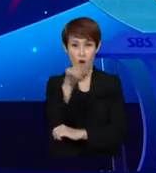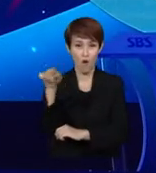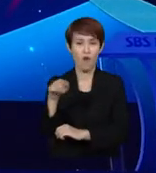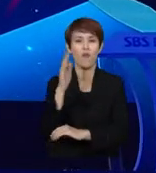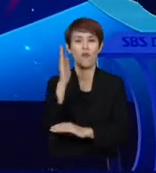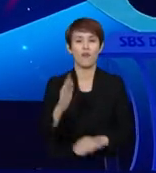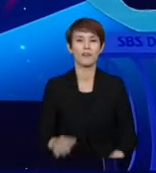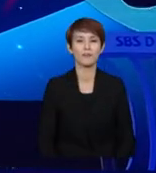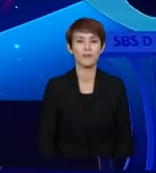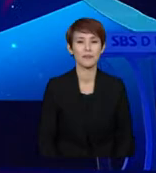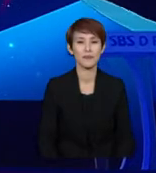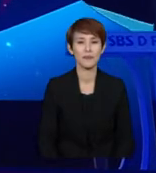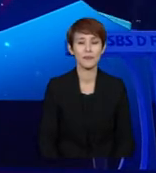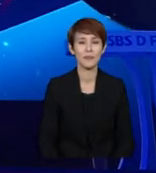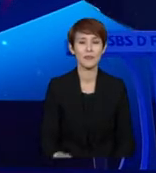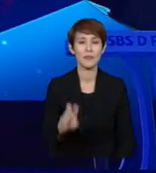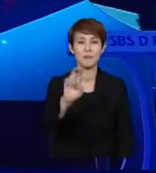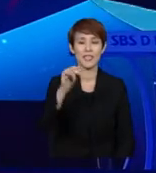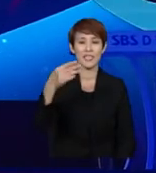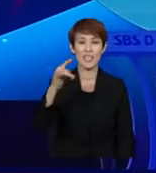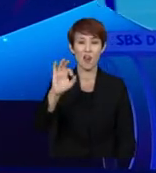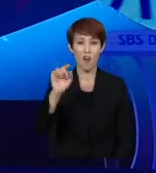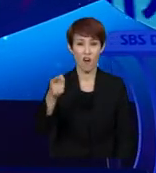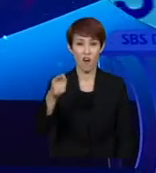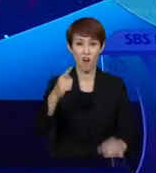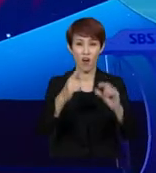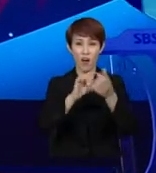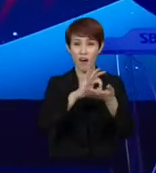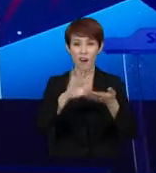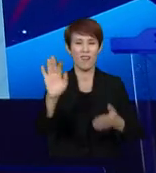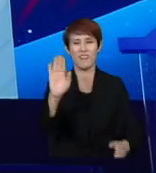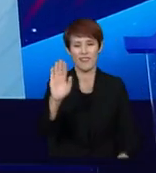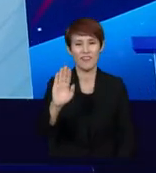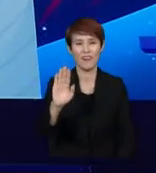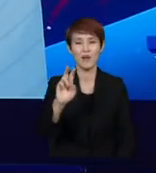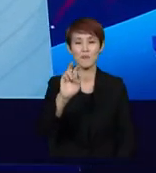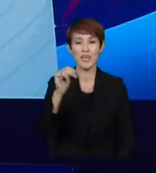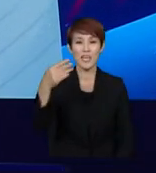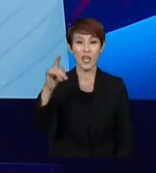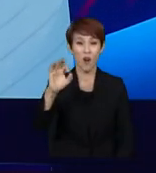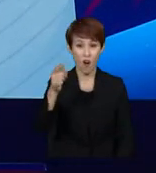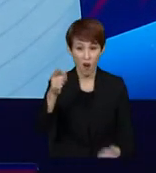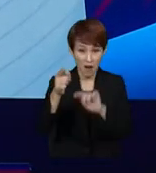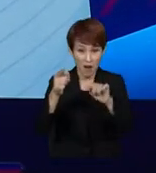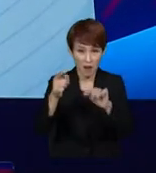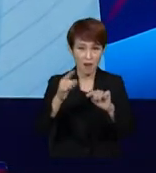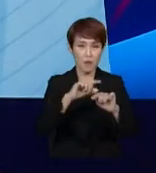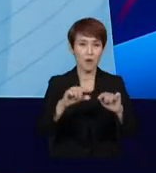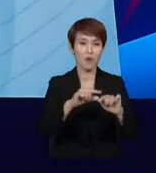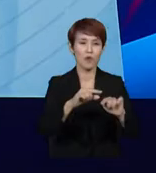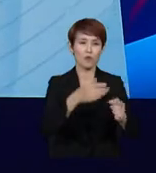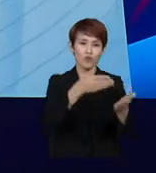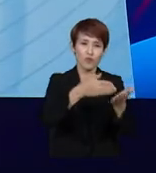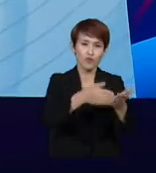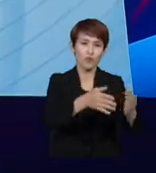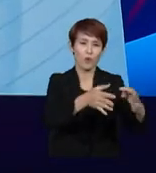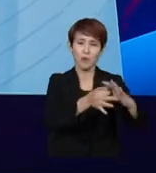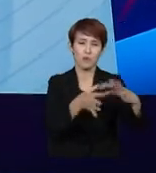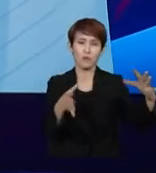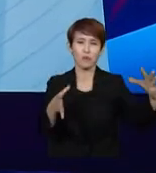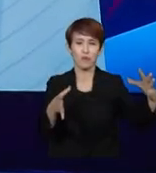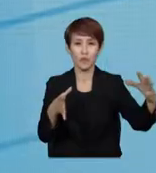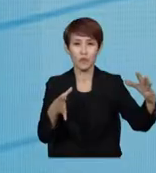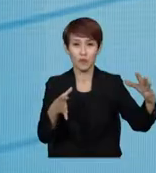the media, because there are plenty of media which have nothing to do with news, and there are also plenty of media, with all due respect, that are not necessarily